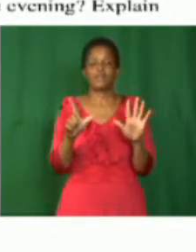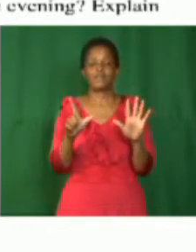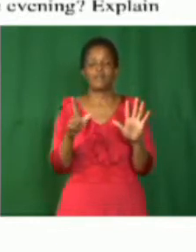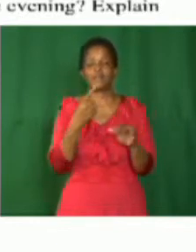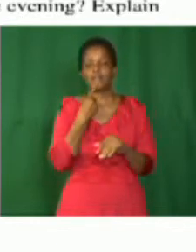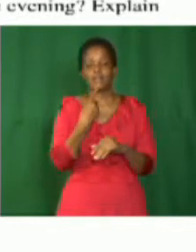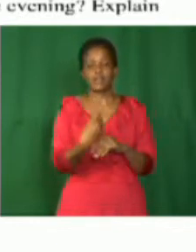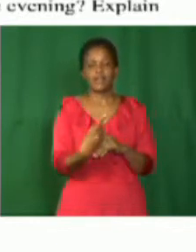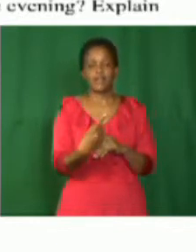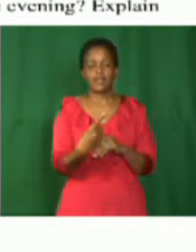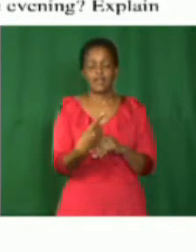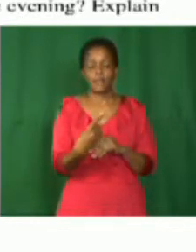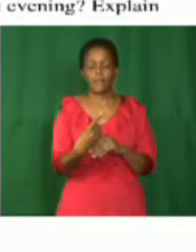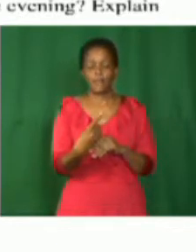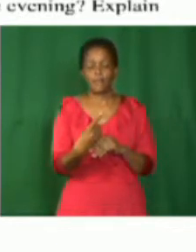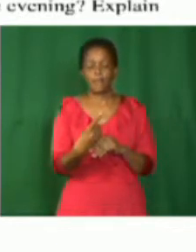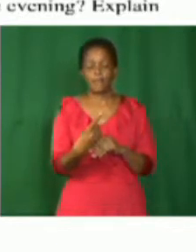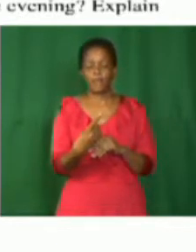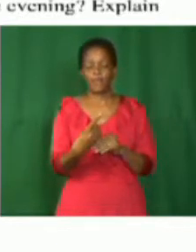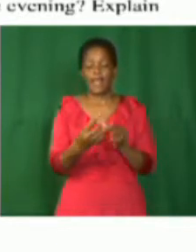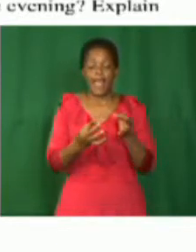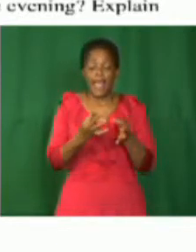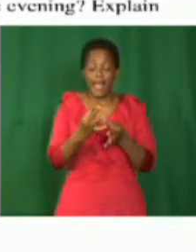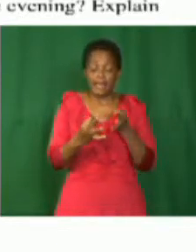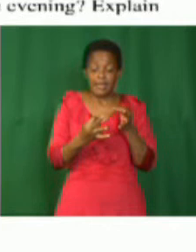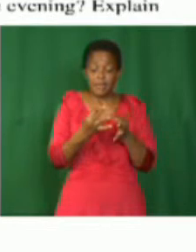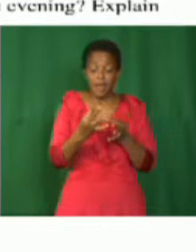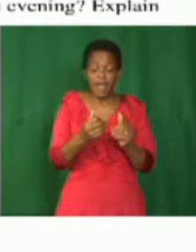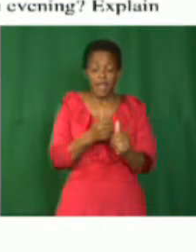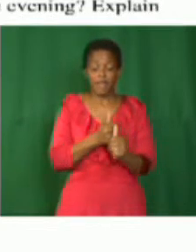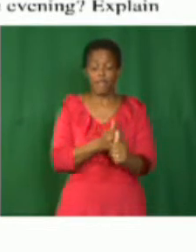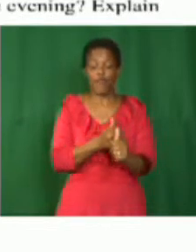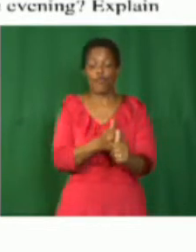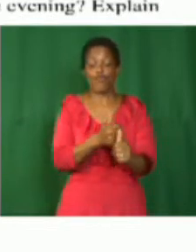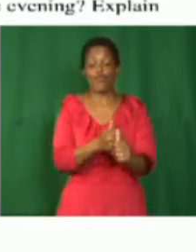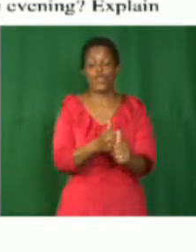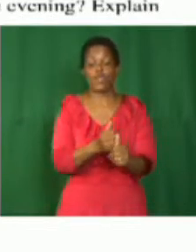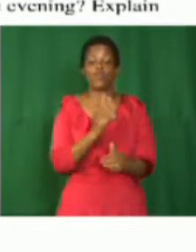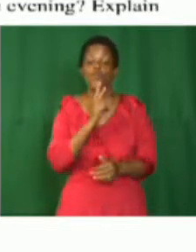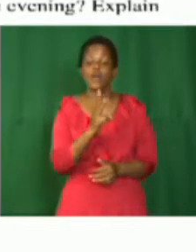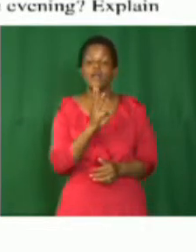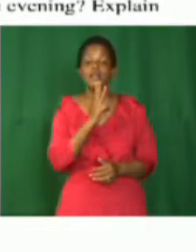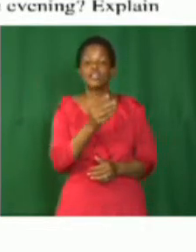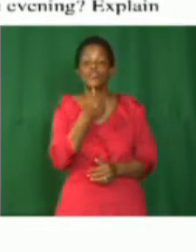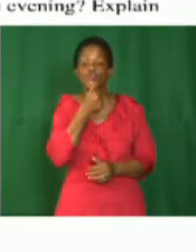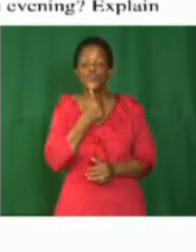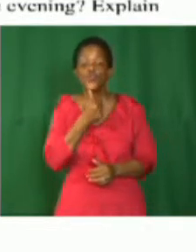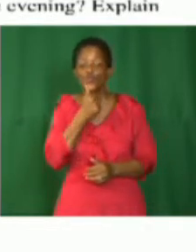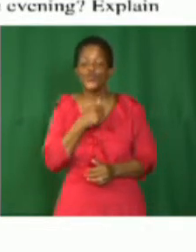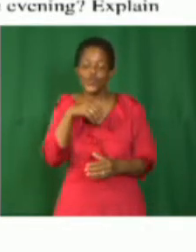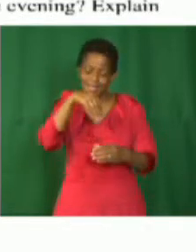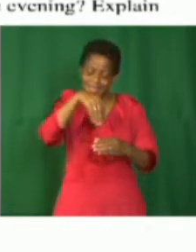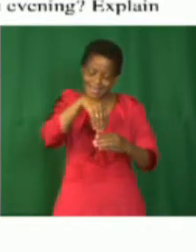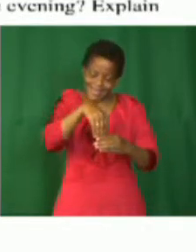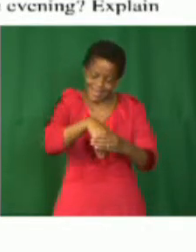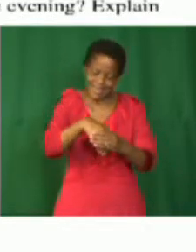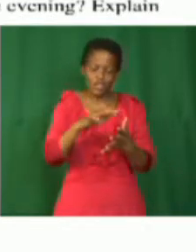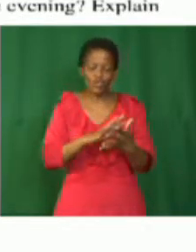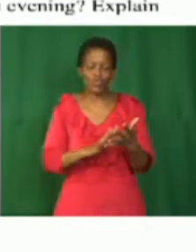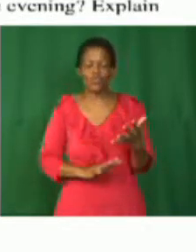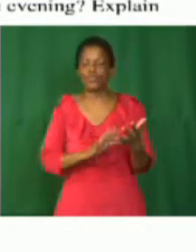it says, explain the following expressions as they are used in the passage. Now, with these questions here, that is